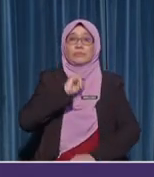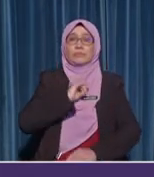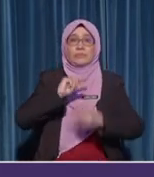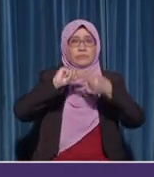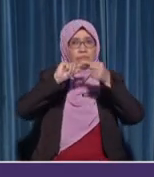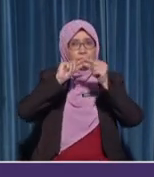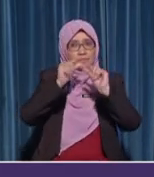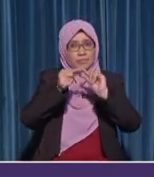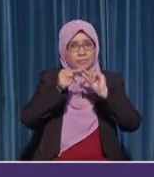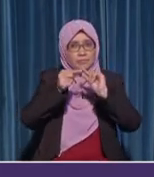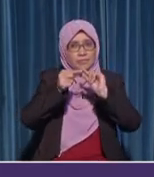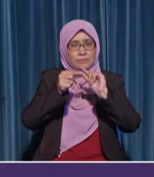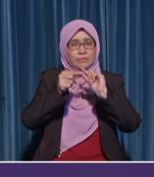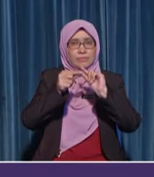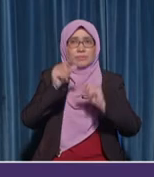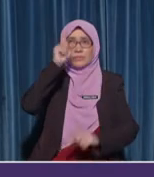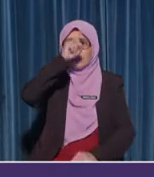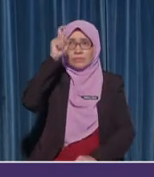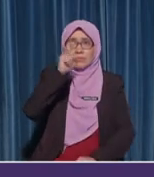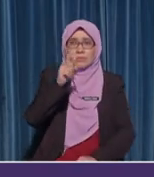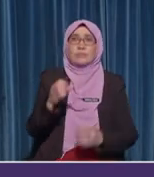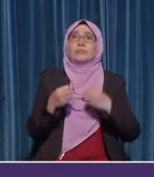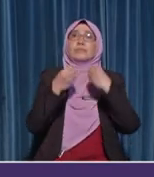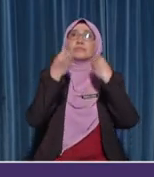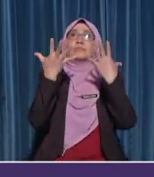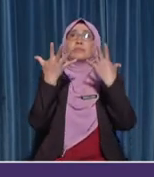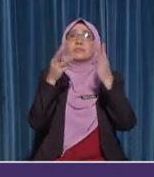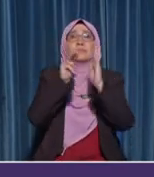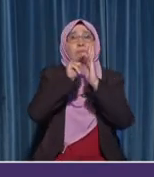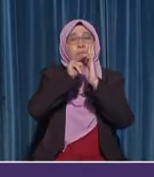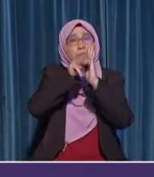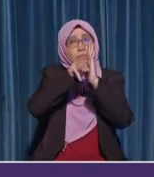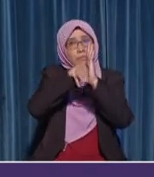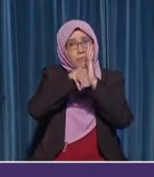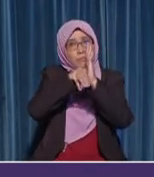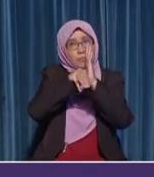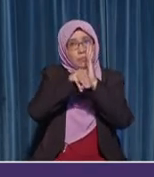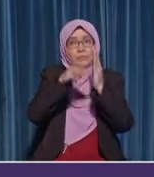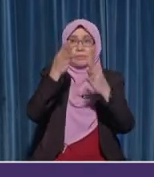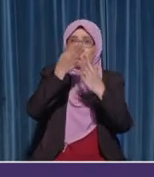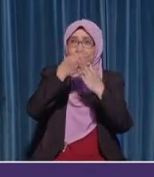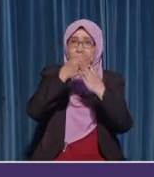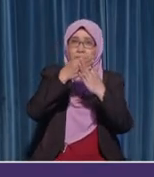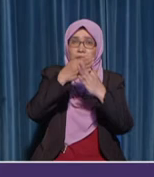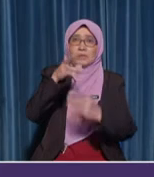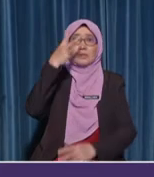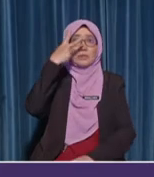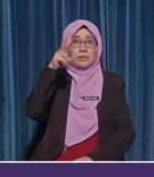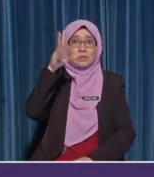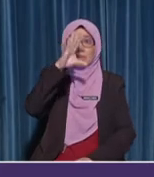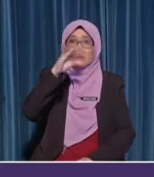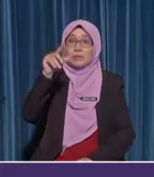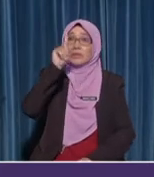minutes are there between 12 and 1? What is your